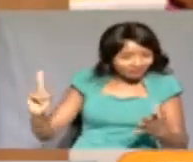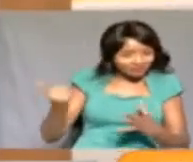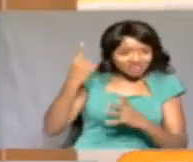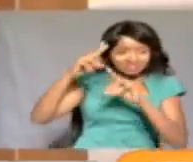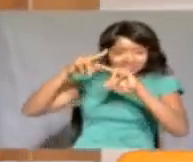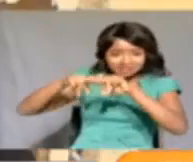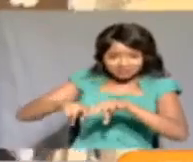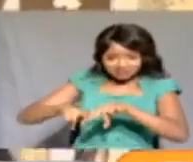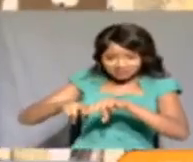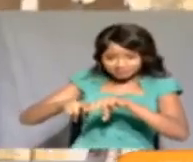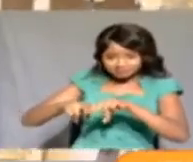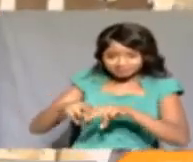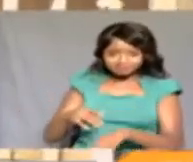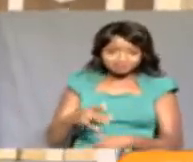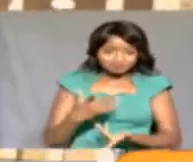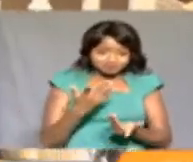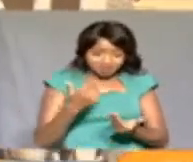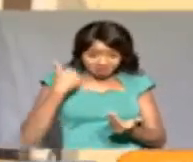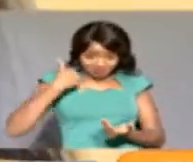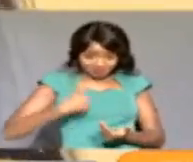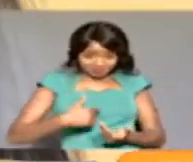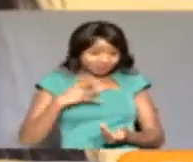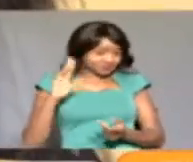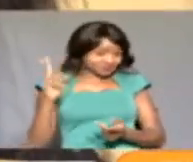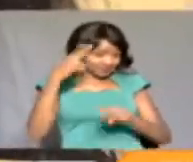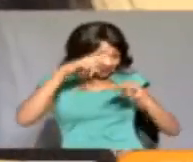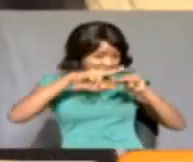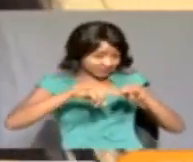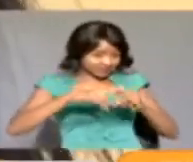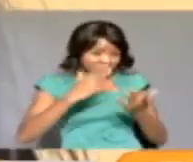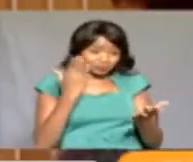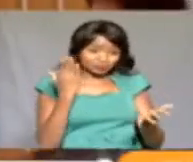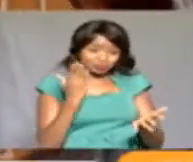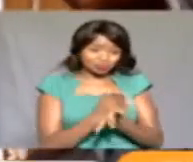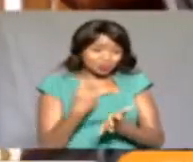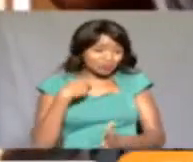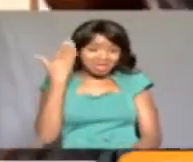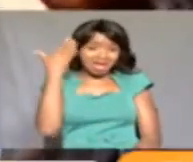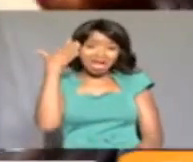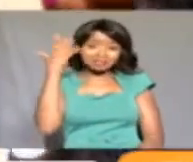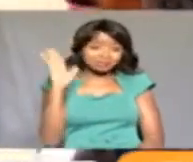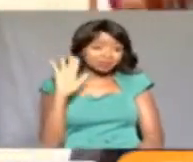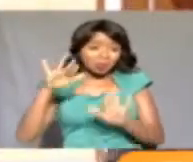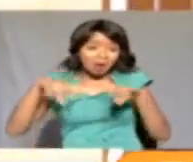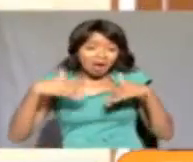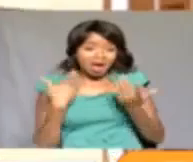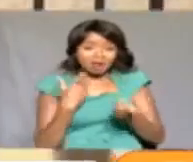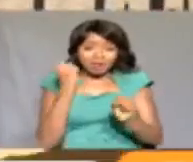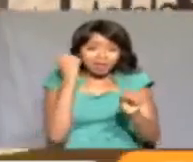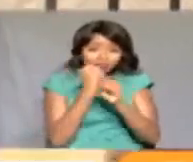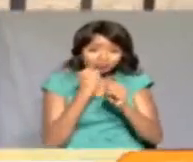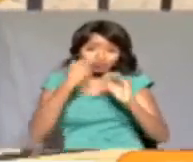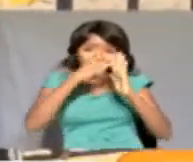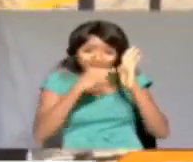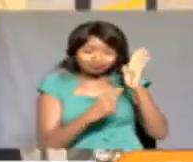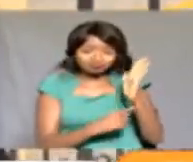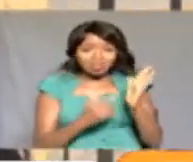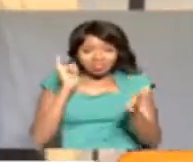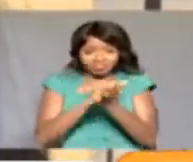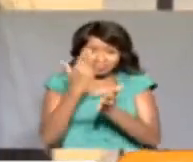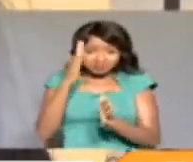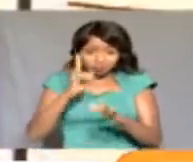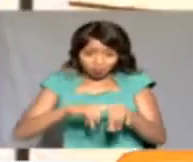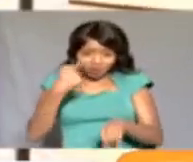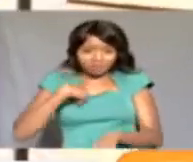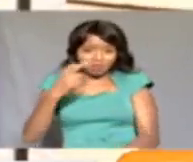sitting, I was not able to know how I can do things. Mm-hmm. That is why I consulted